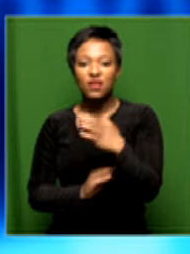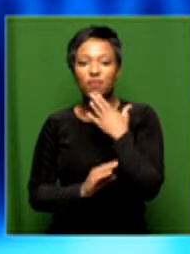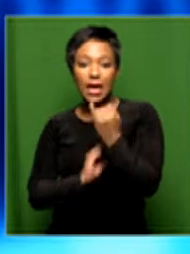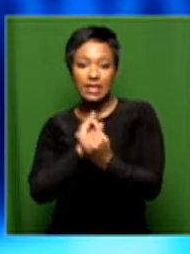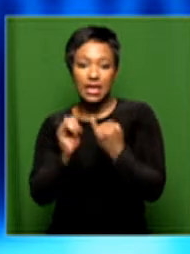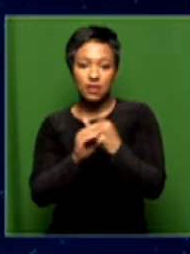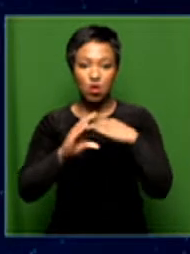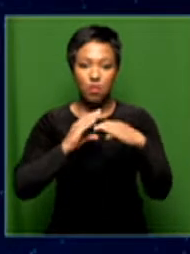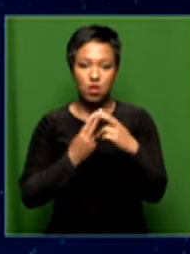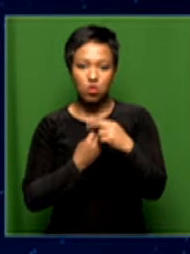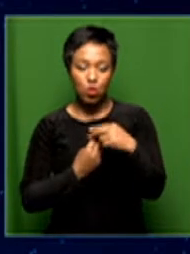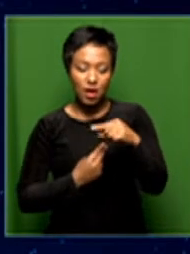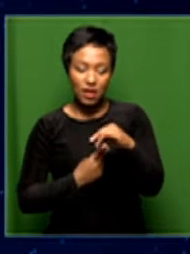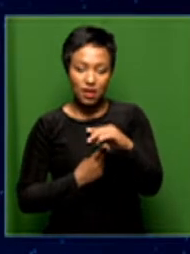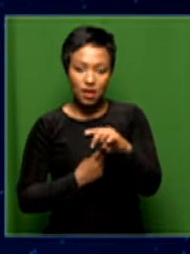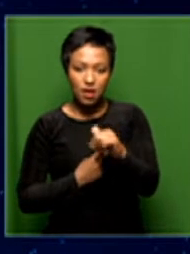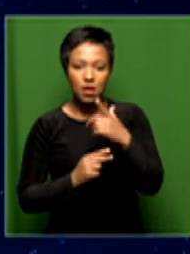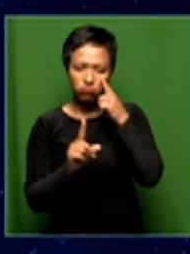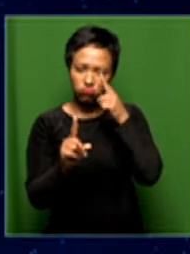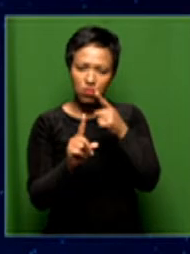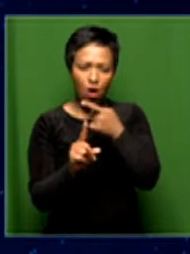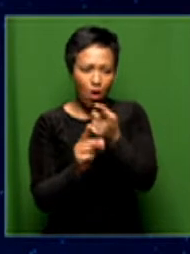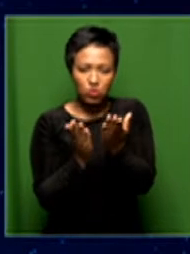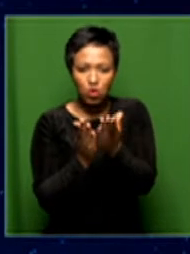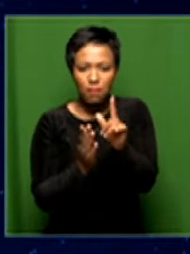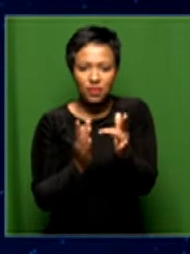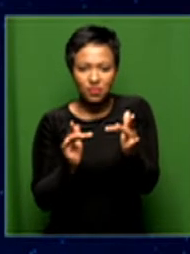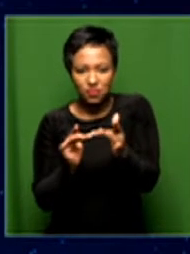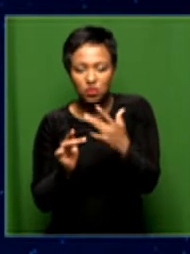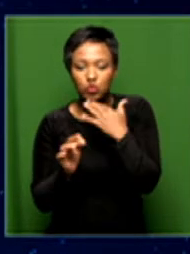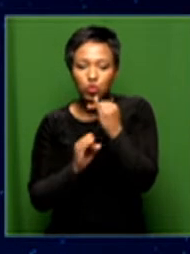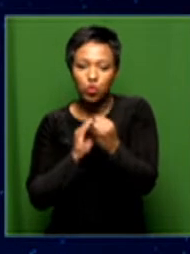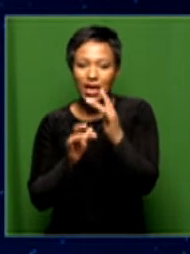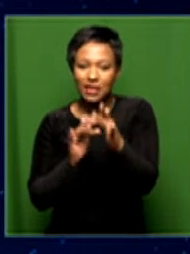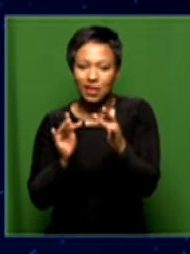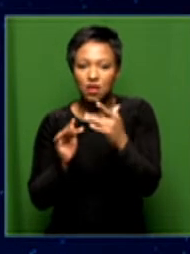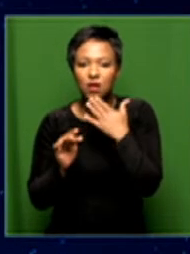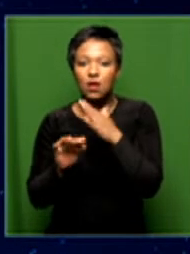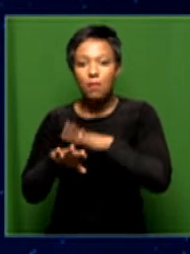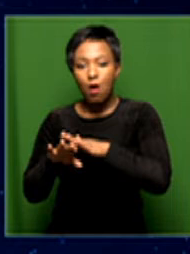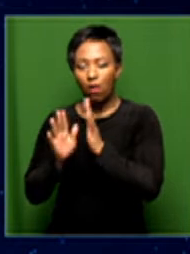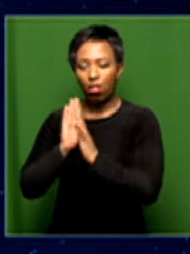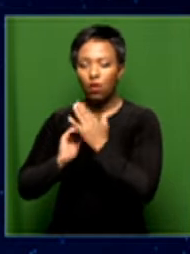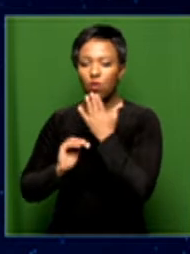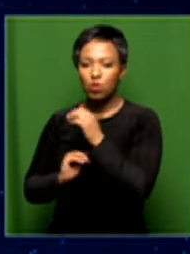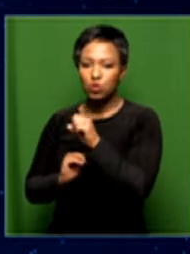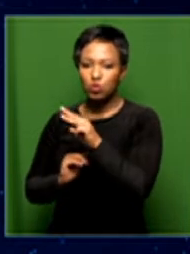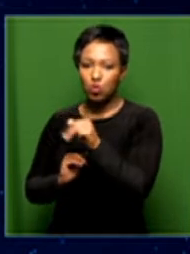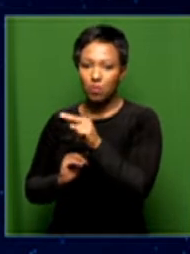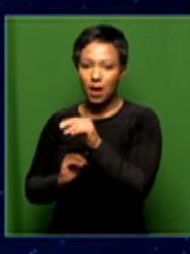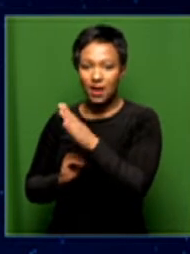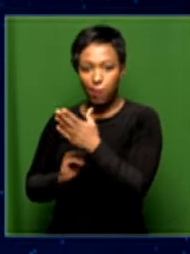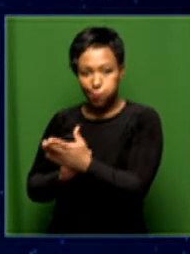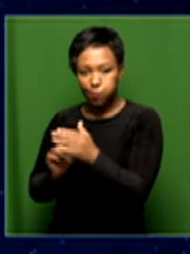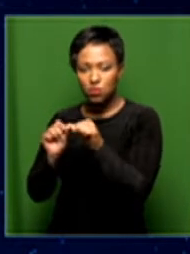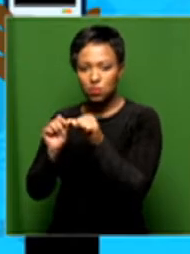Telecommunication Union. Giga aims to connect every school to the internet. And to tell us more, we're joined by Sumana Sarkar, the head of